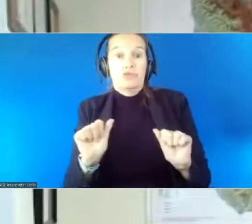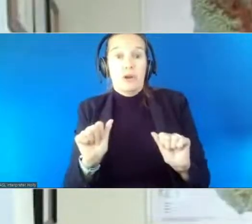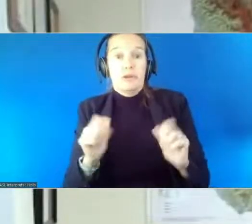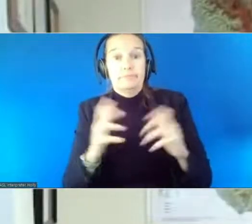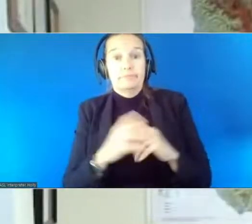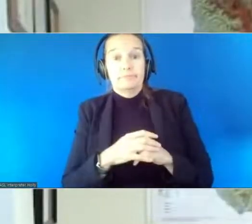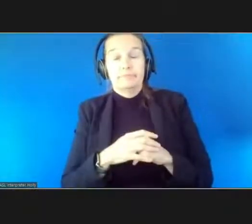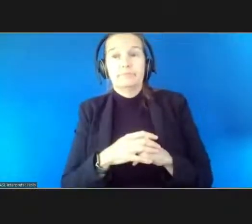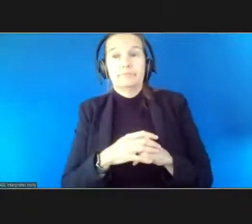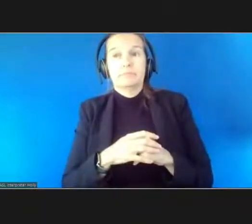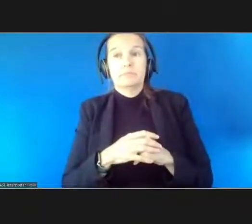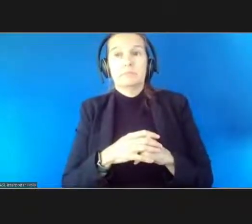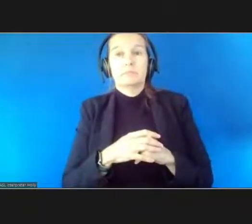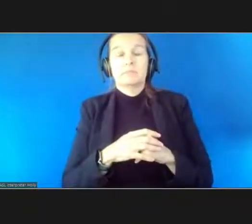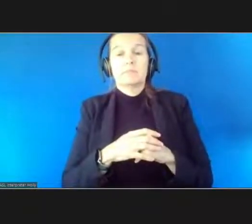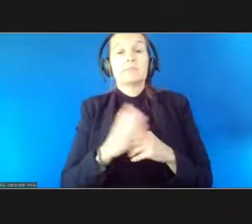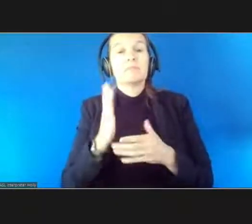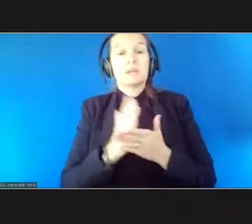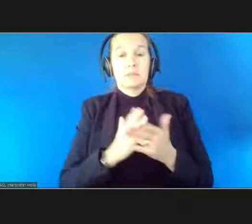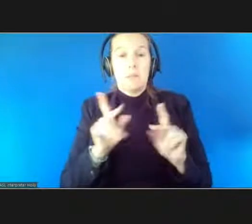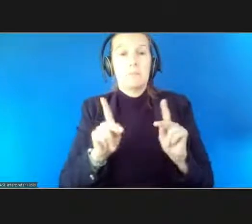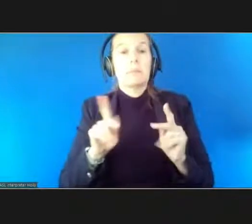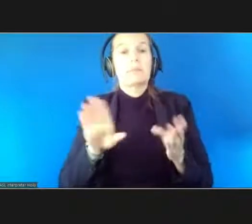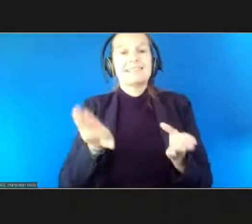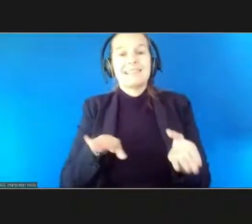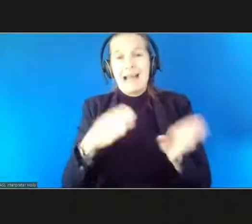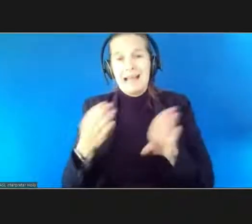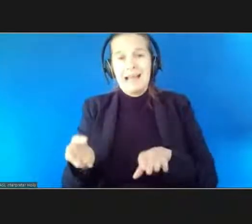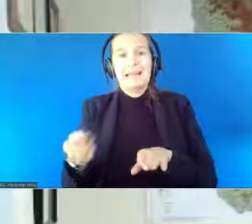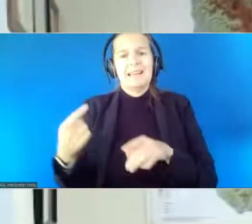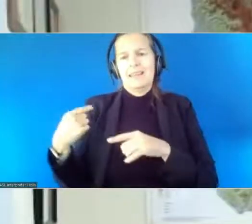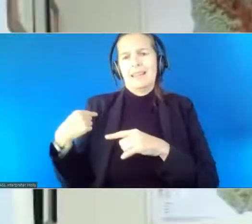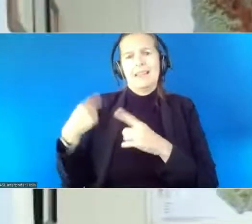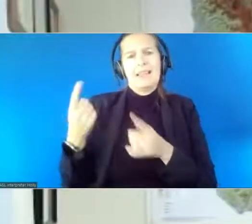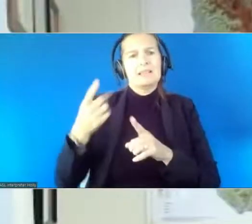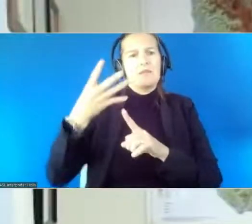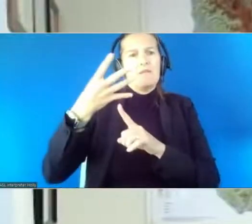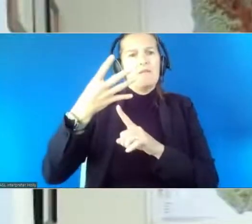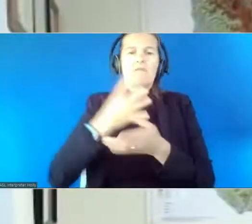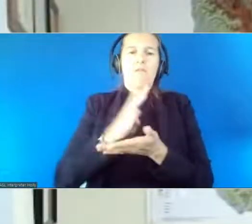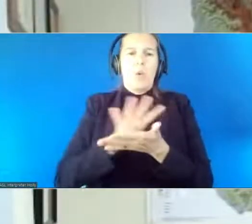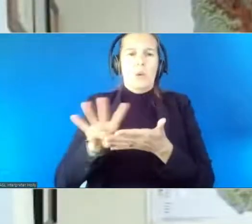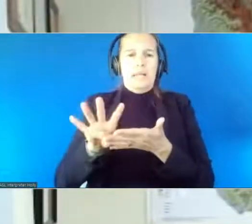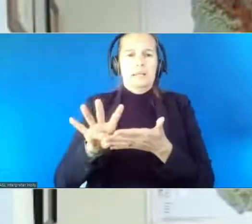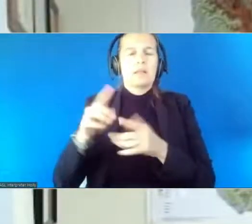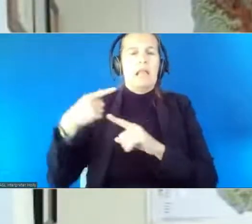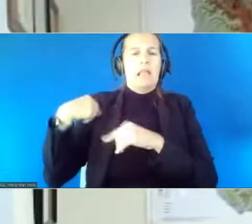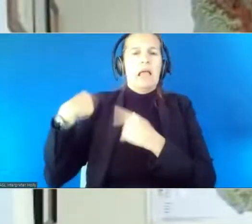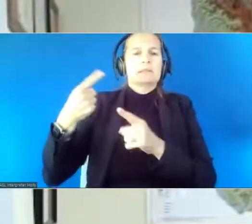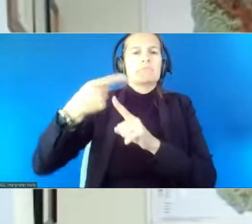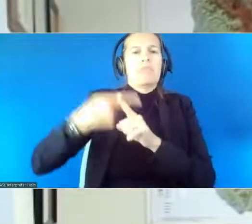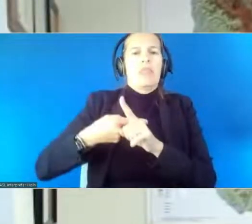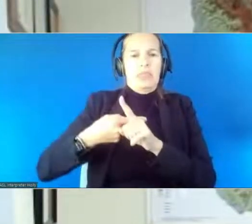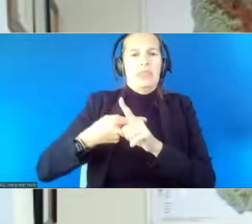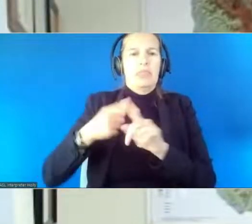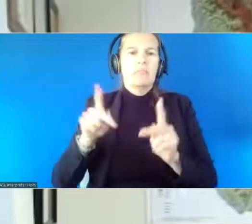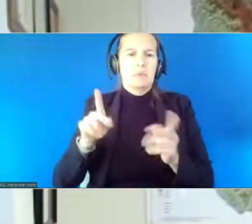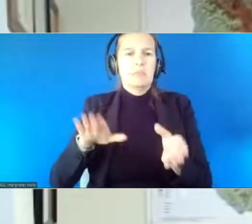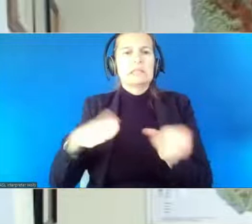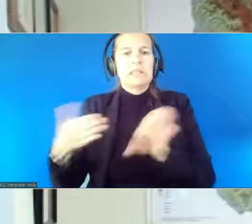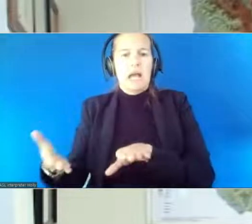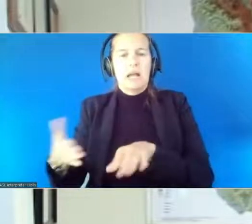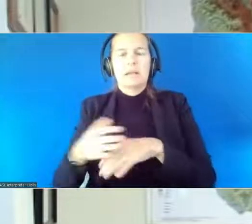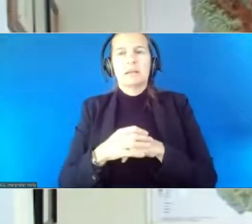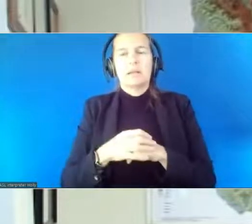did have a number of people who died in the last, I think it was 4 weeks. And I looked at the